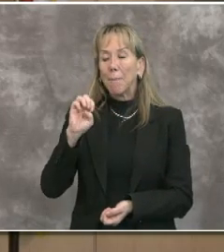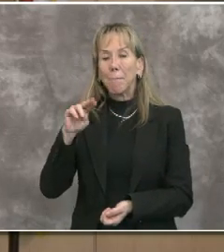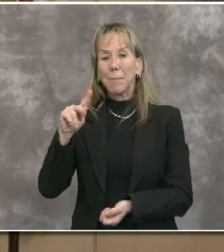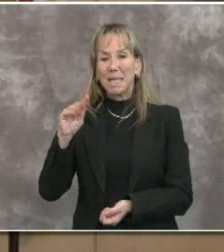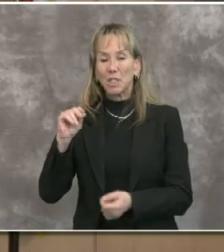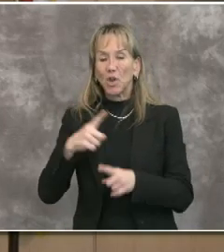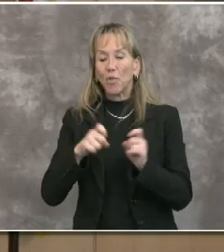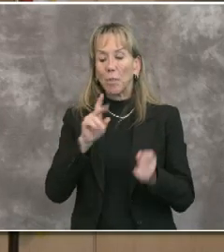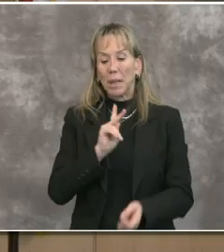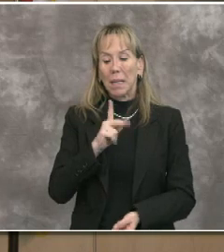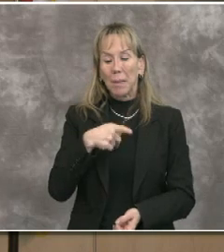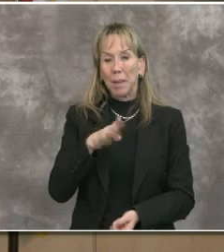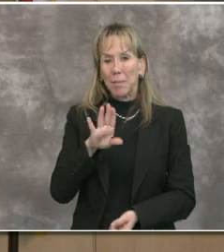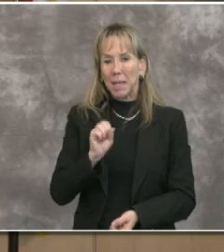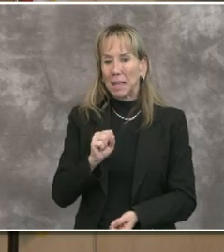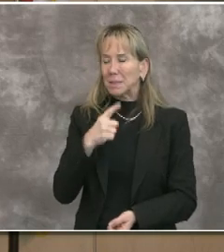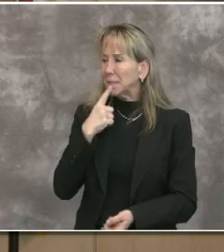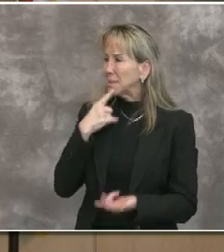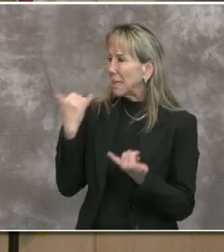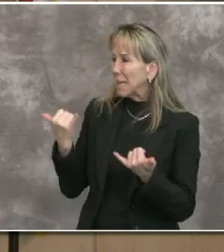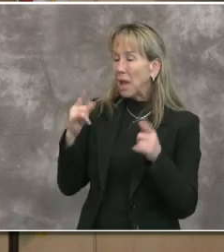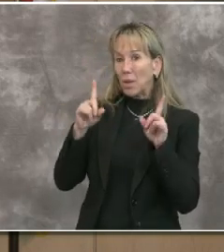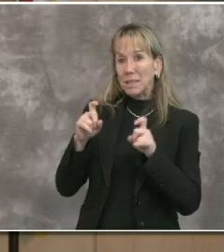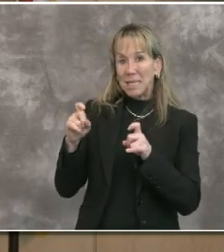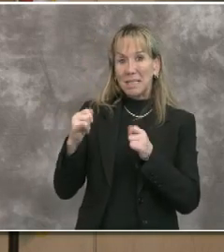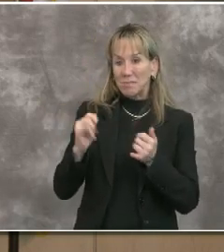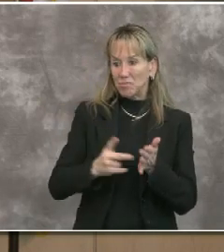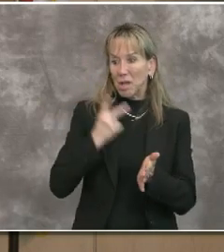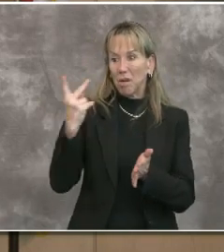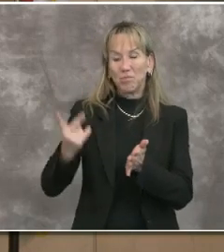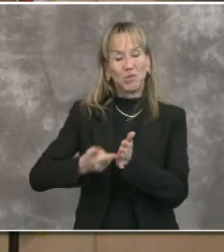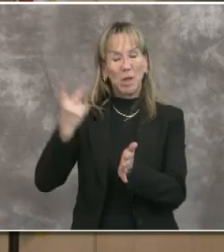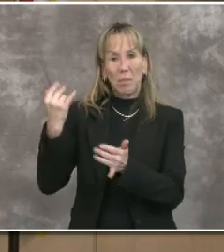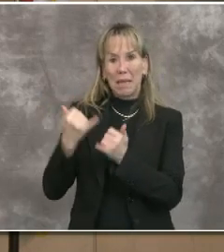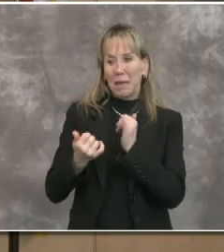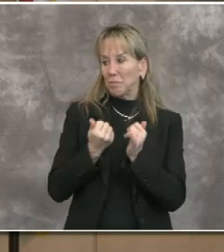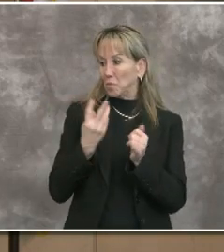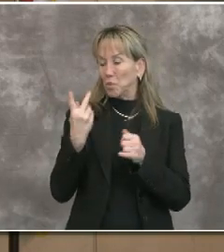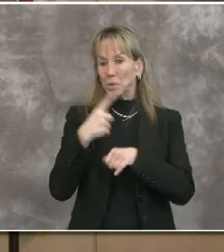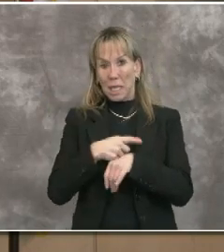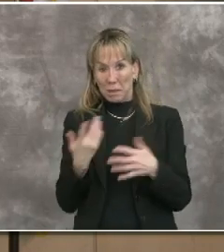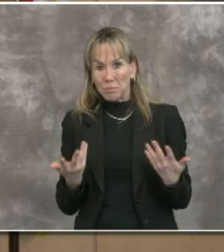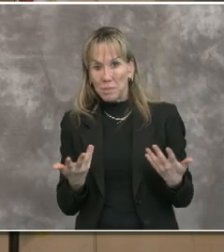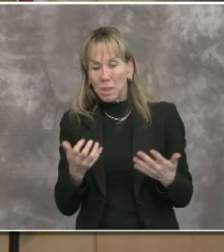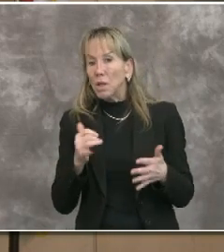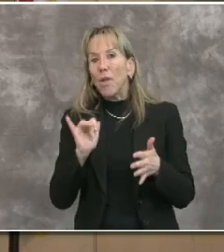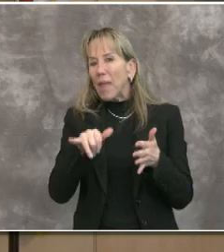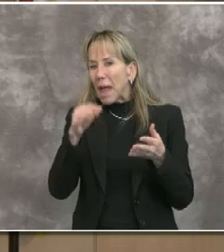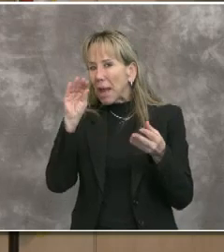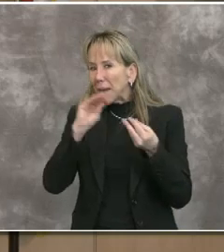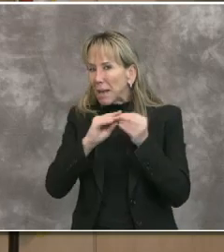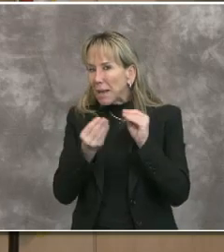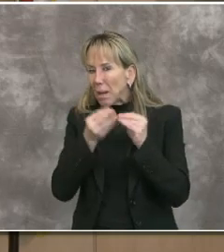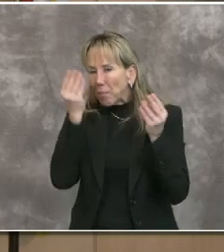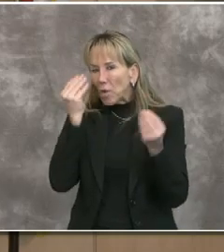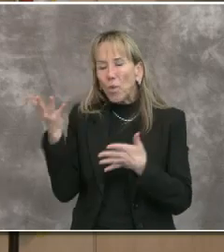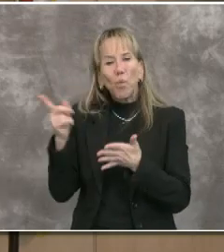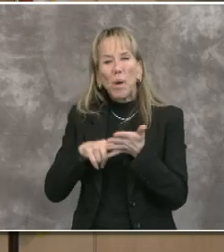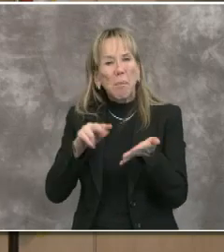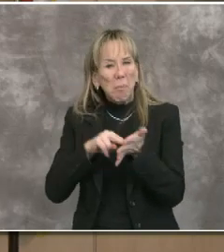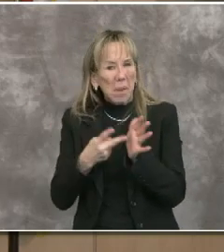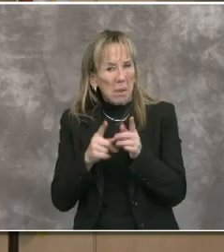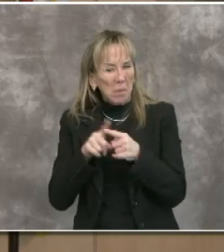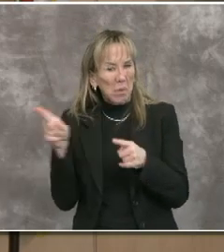now provided the doubling time over the last few days. How do the figures inform you? What do the changes mean to